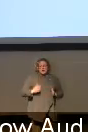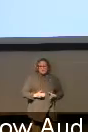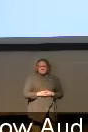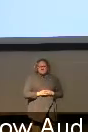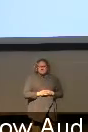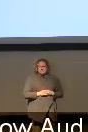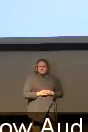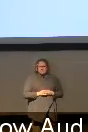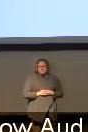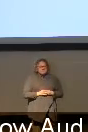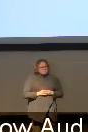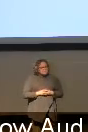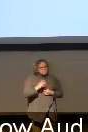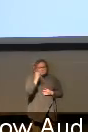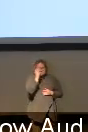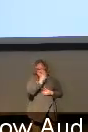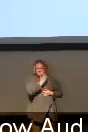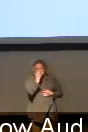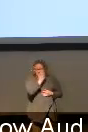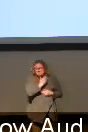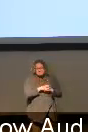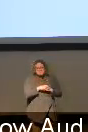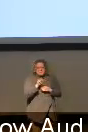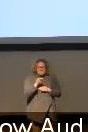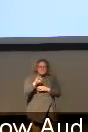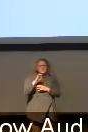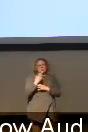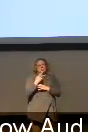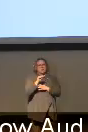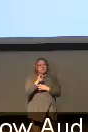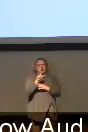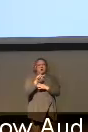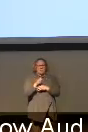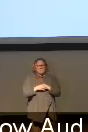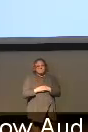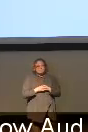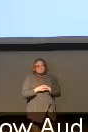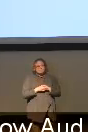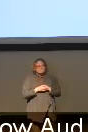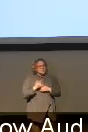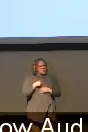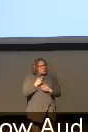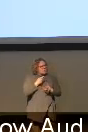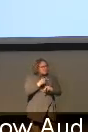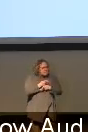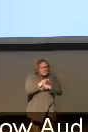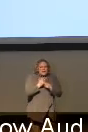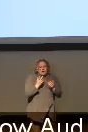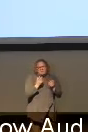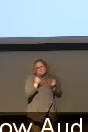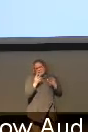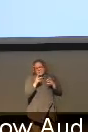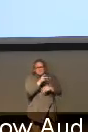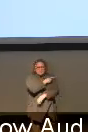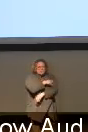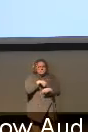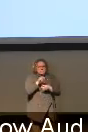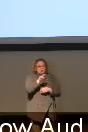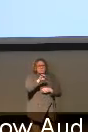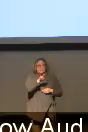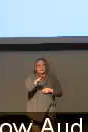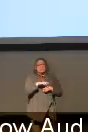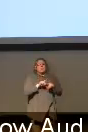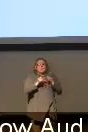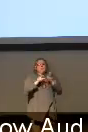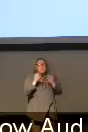short of a Michigan miracle. We have taken care of many patients in the RICU, and I want to end by telling you a little bit about